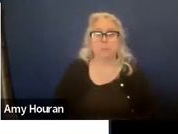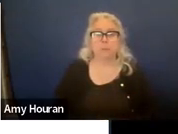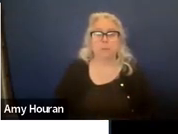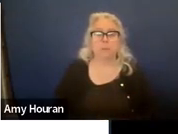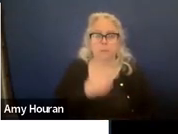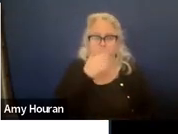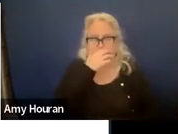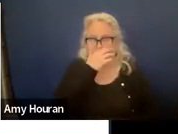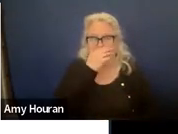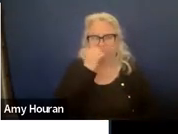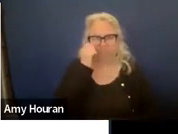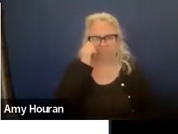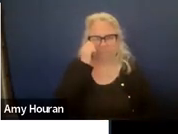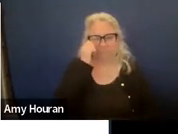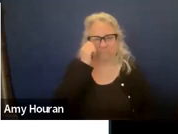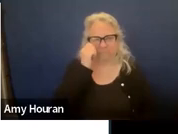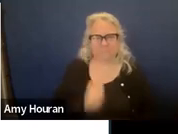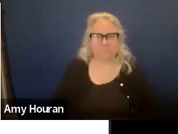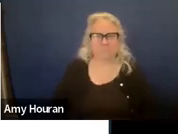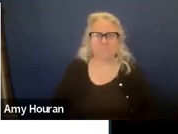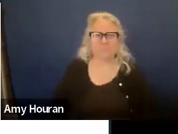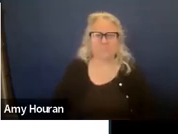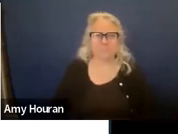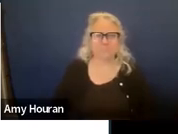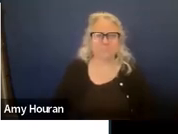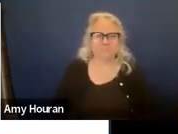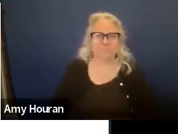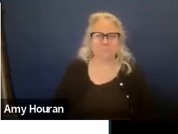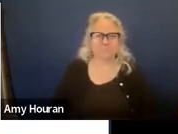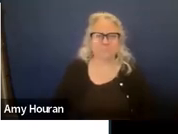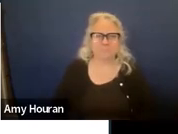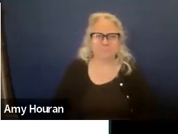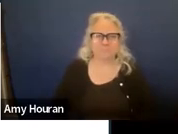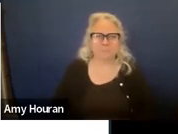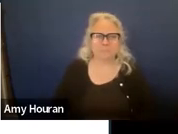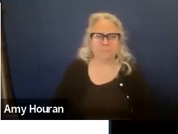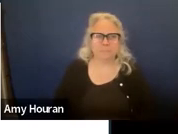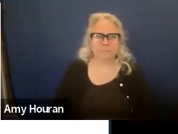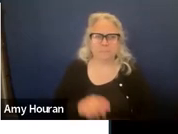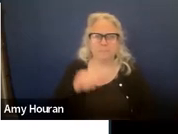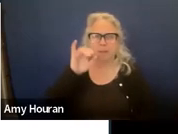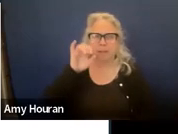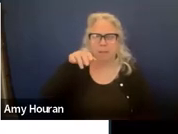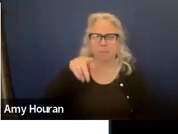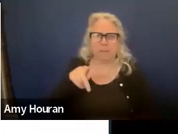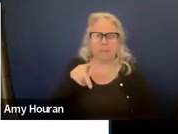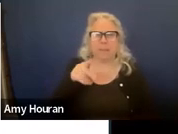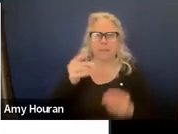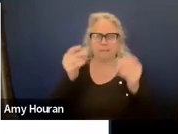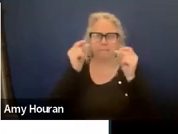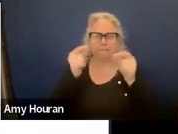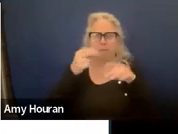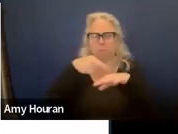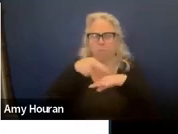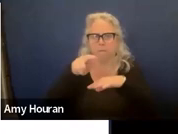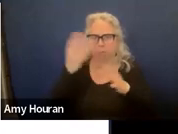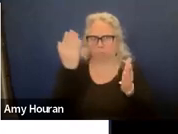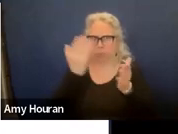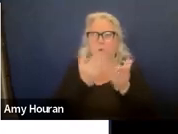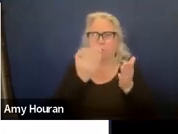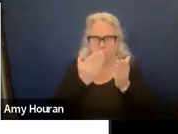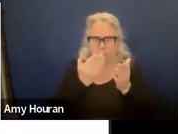is always a good resource, although it's hard to read. Our IEP quick reference document